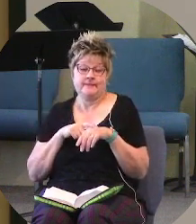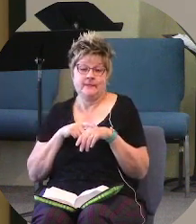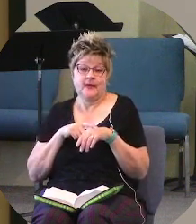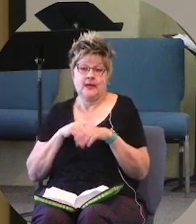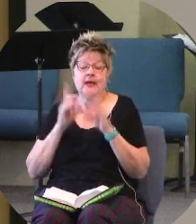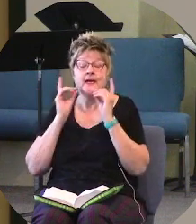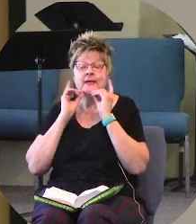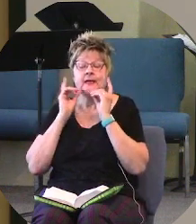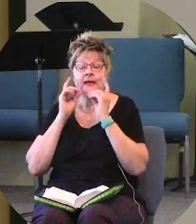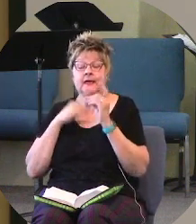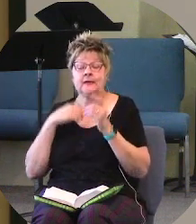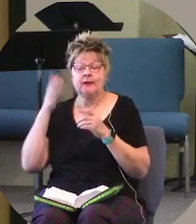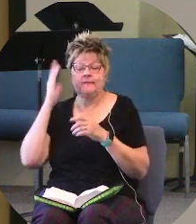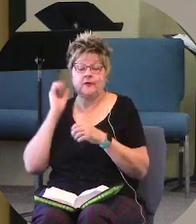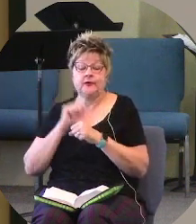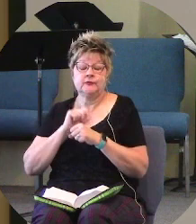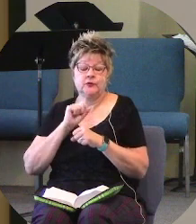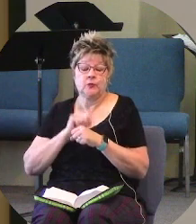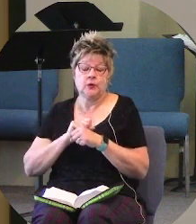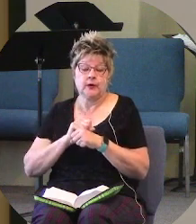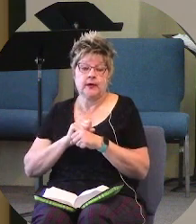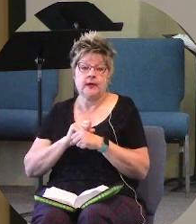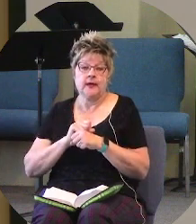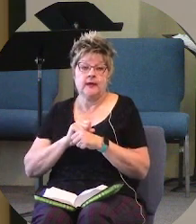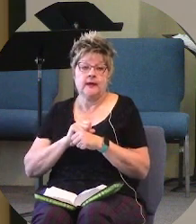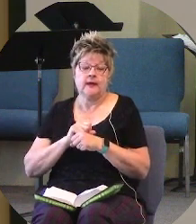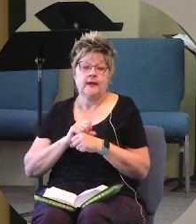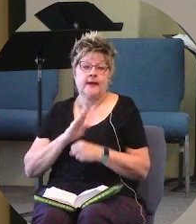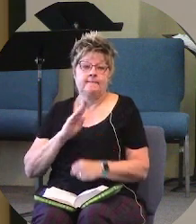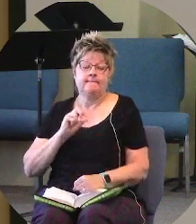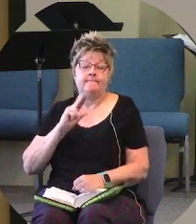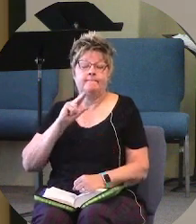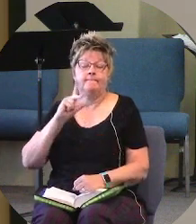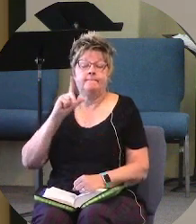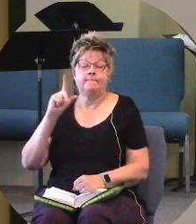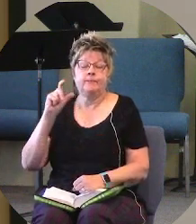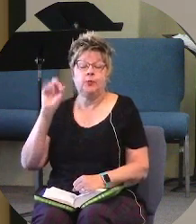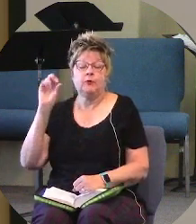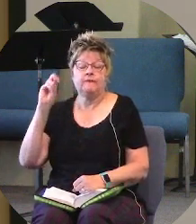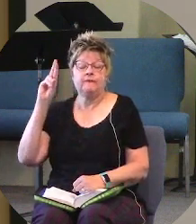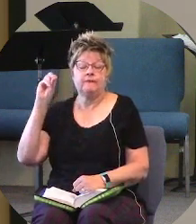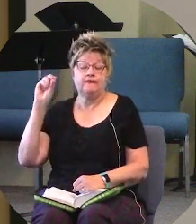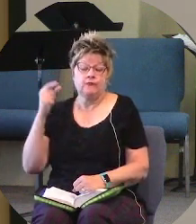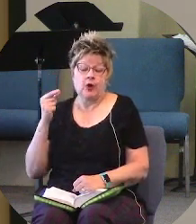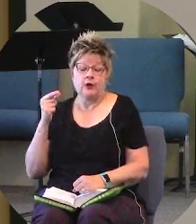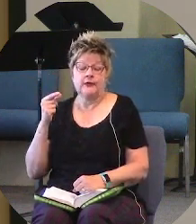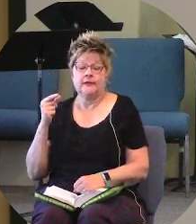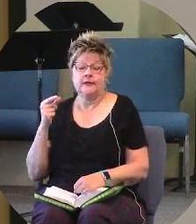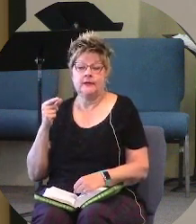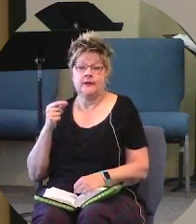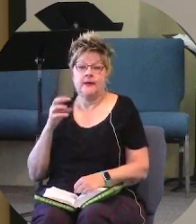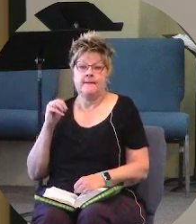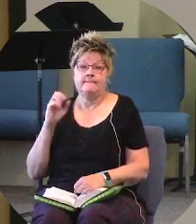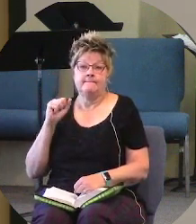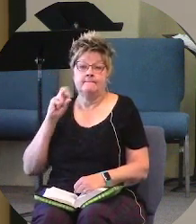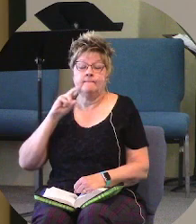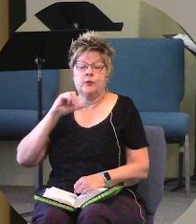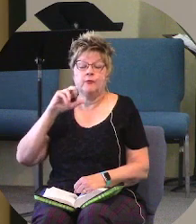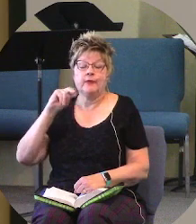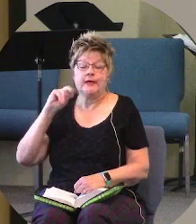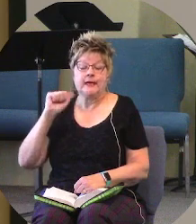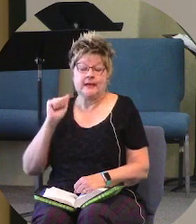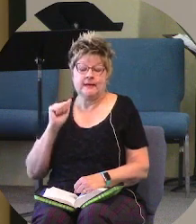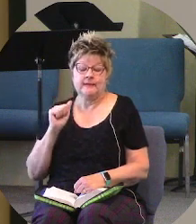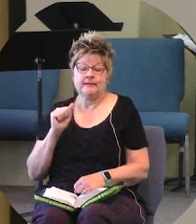Diana and I used to work at Bullfrog Marina at Lake Powell, and it was very interesting because I'm from Alaska,